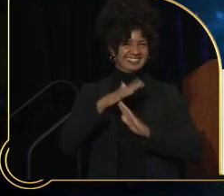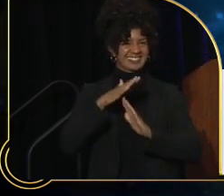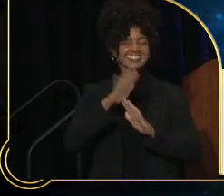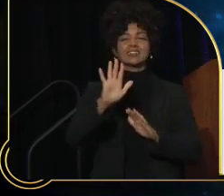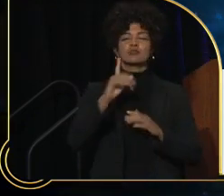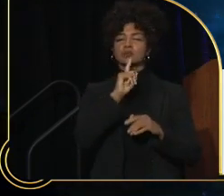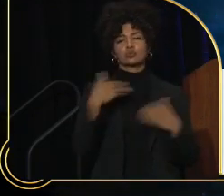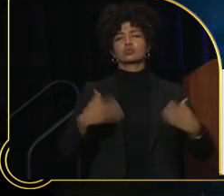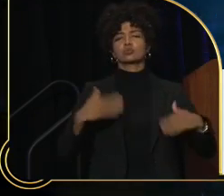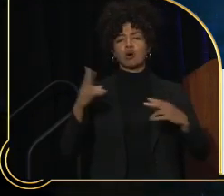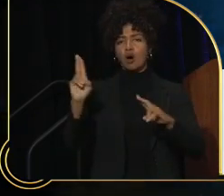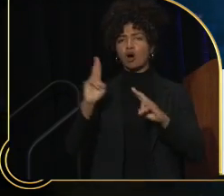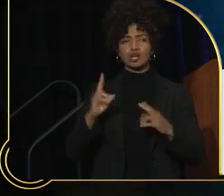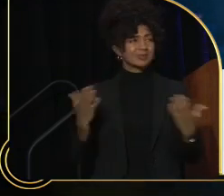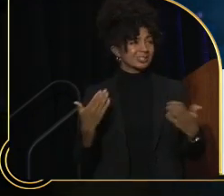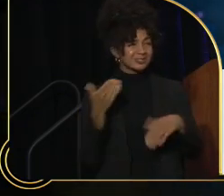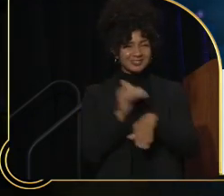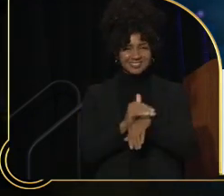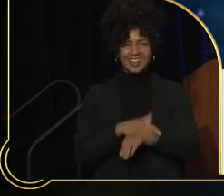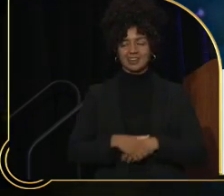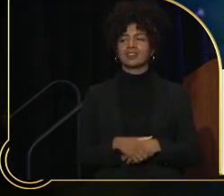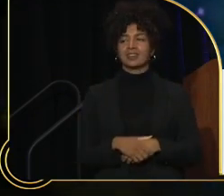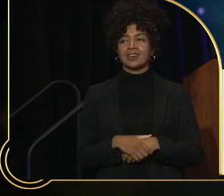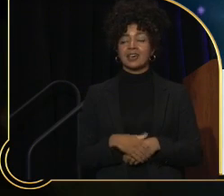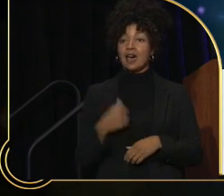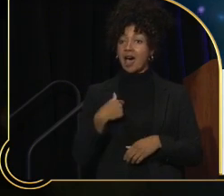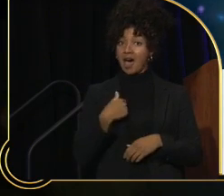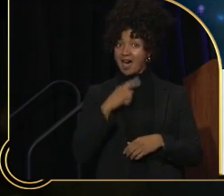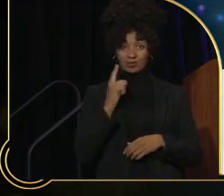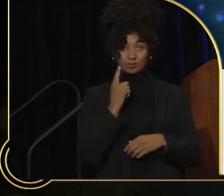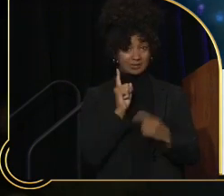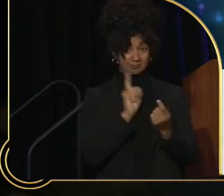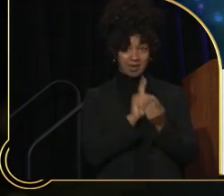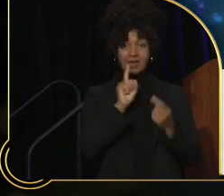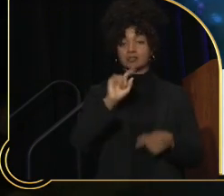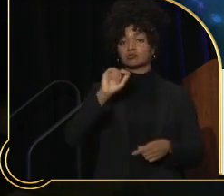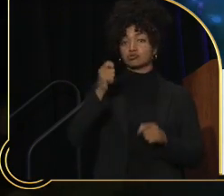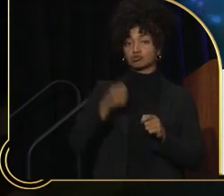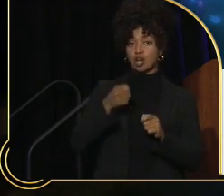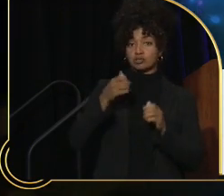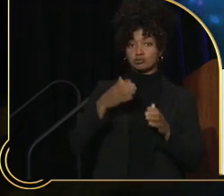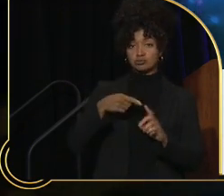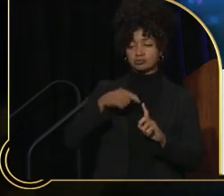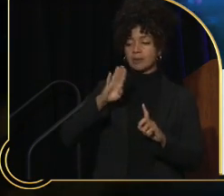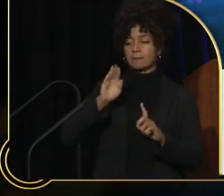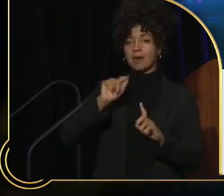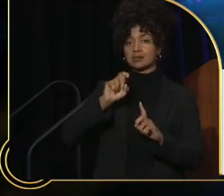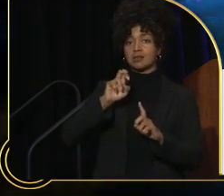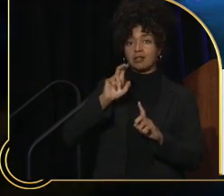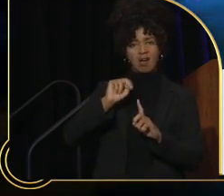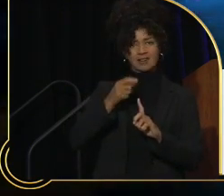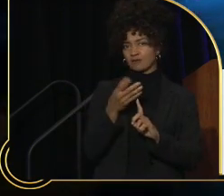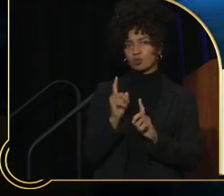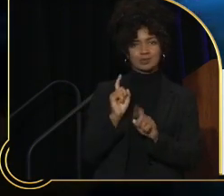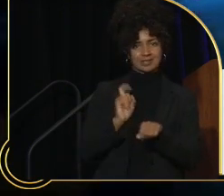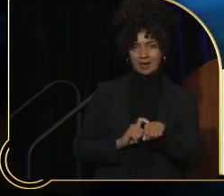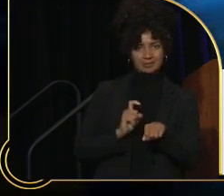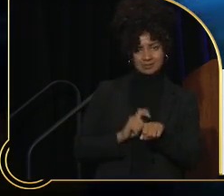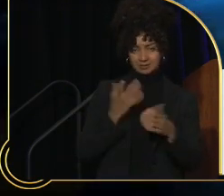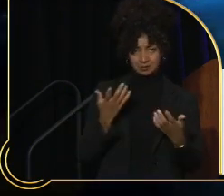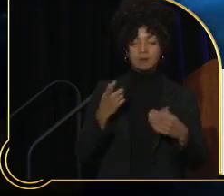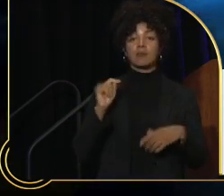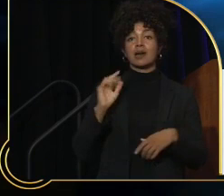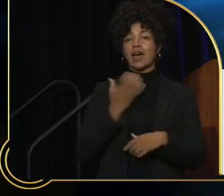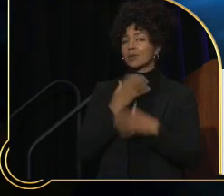honor to be here tonight. I only met Judge Bazelon a few times, but one of our dearest friends, actually the man who married